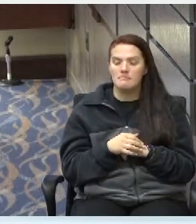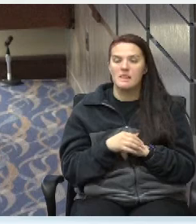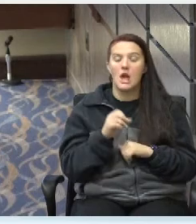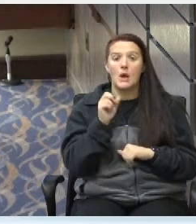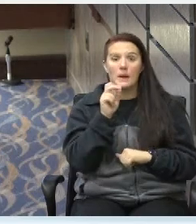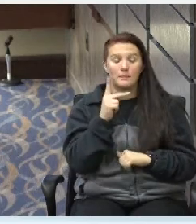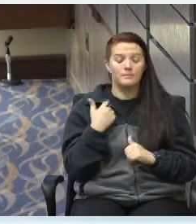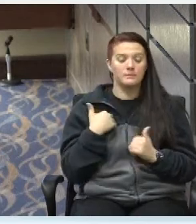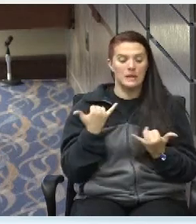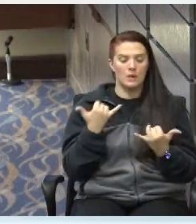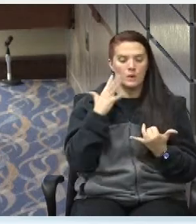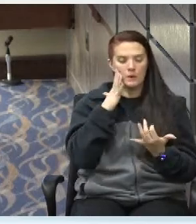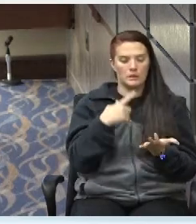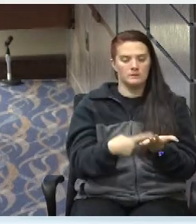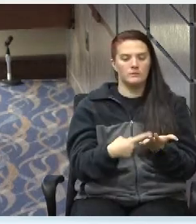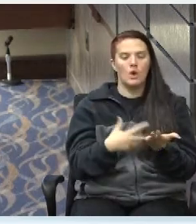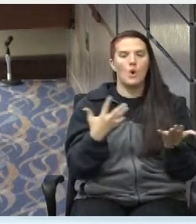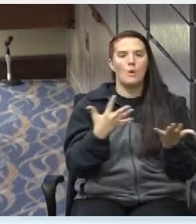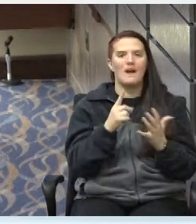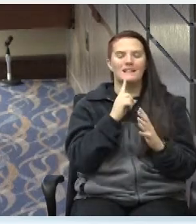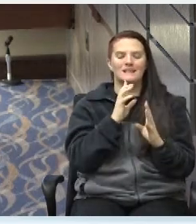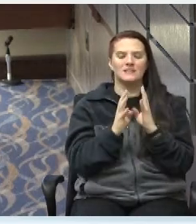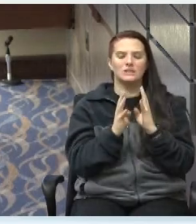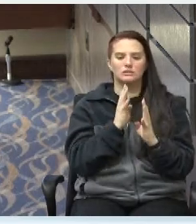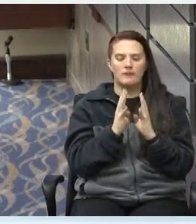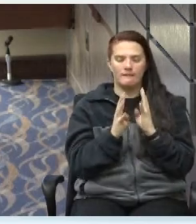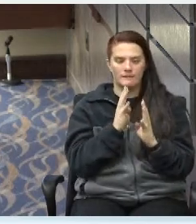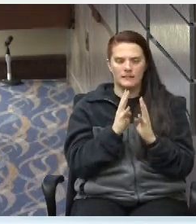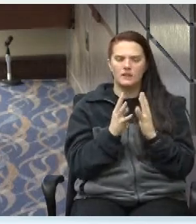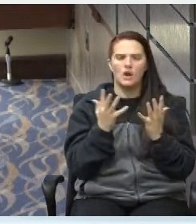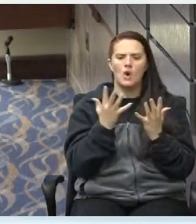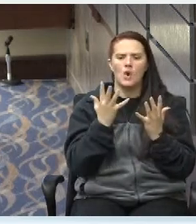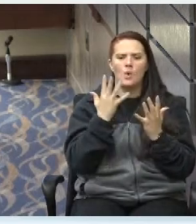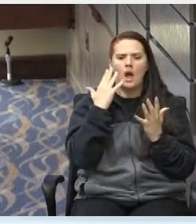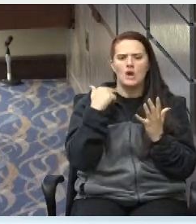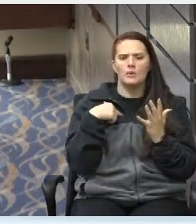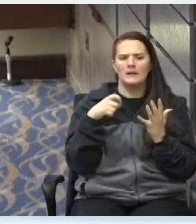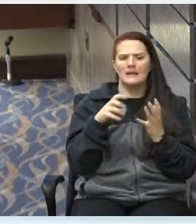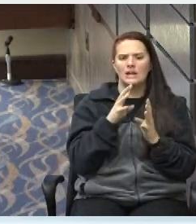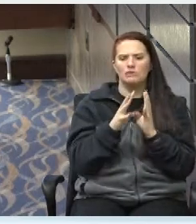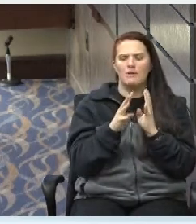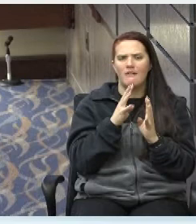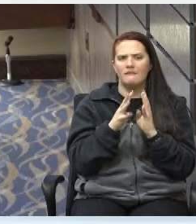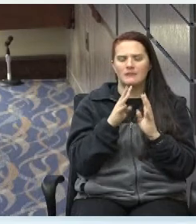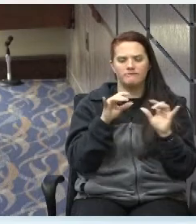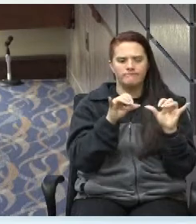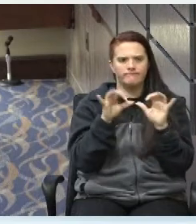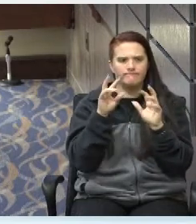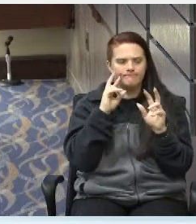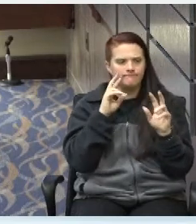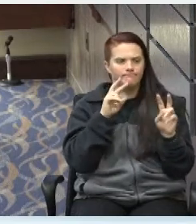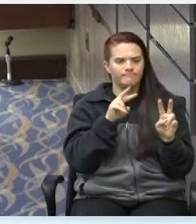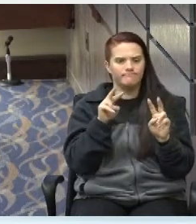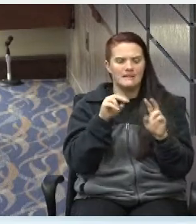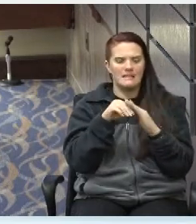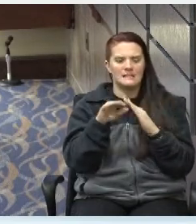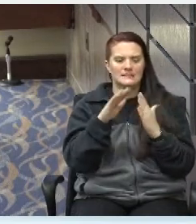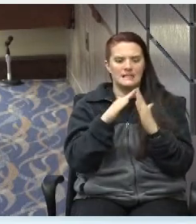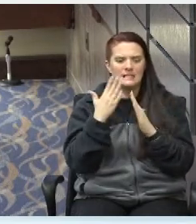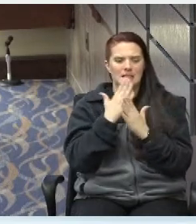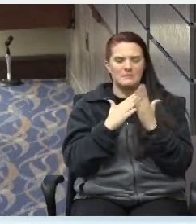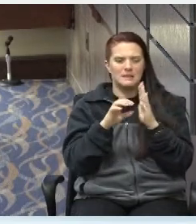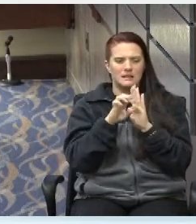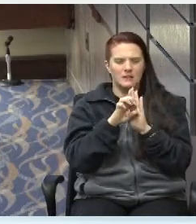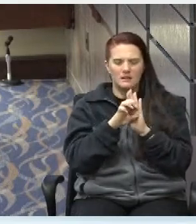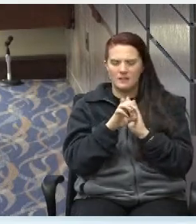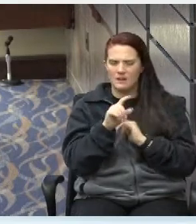going to cover what is traffic calming, why do we need traffic calming measures in the city, some examples of